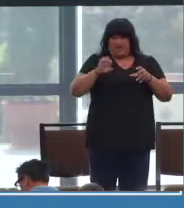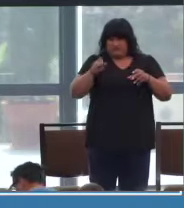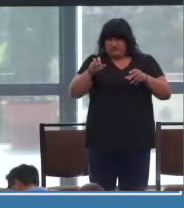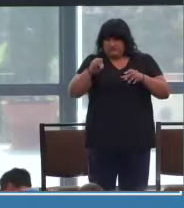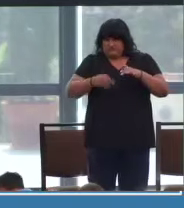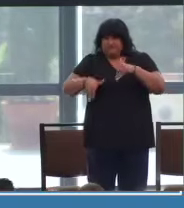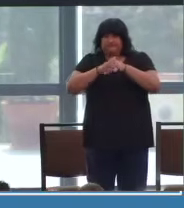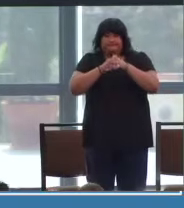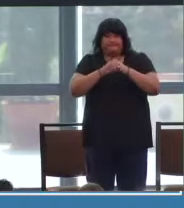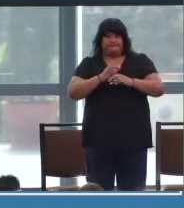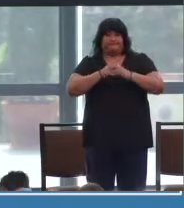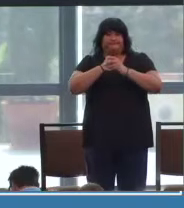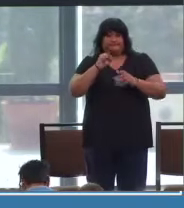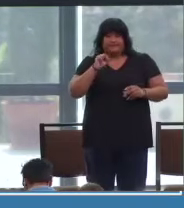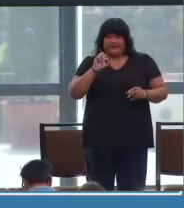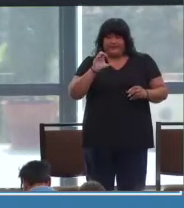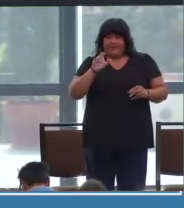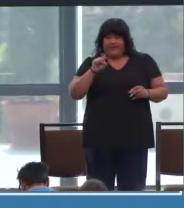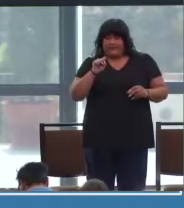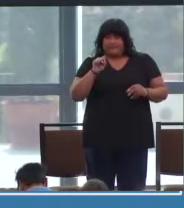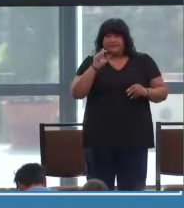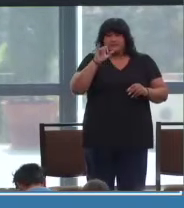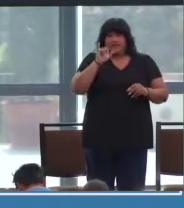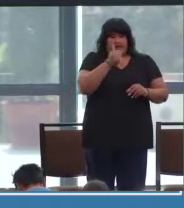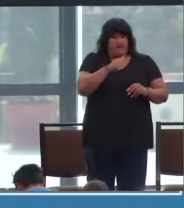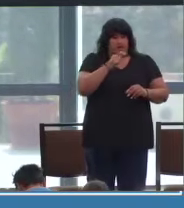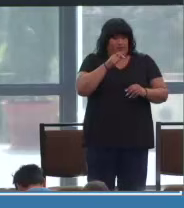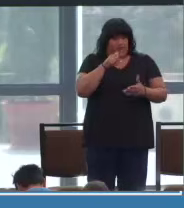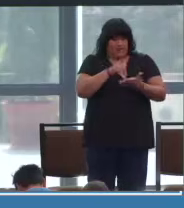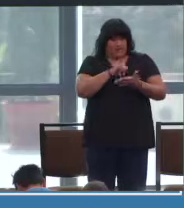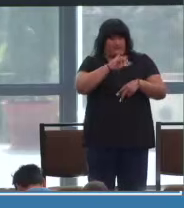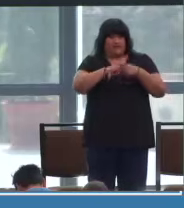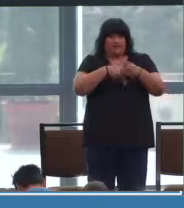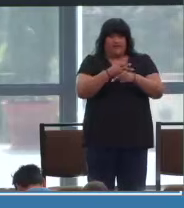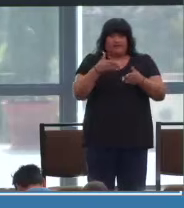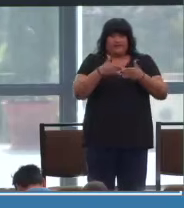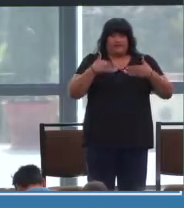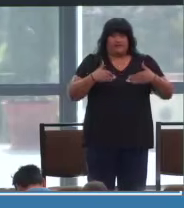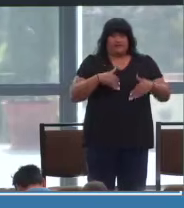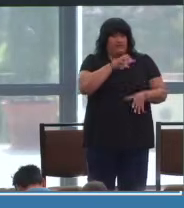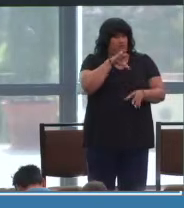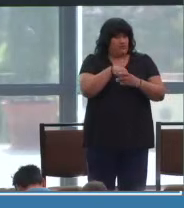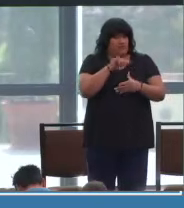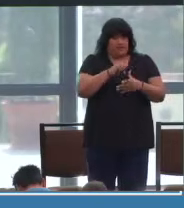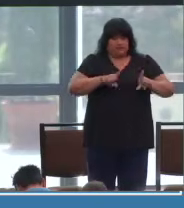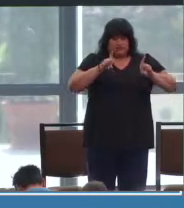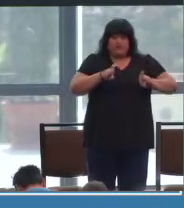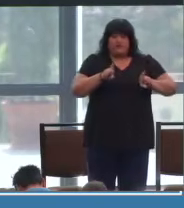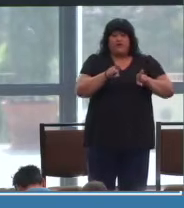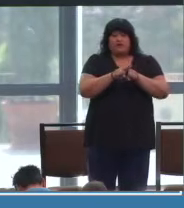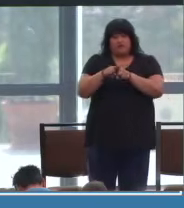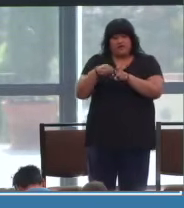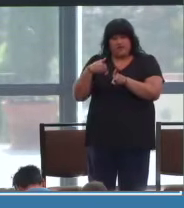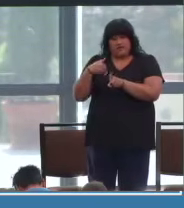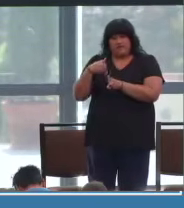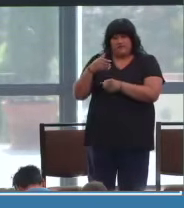any patients who had antiphospholipid antibodies were excluded from these trials. And they also excluded any patients who had really severe lupus.